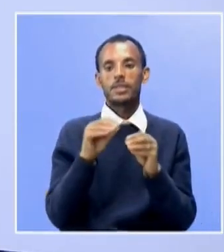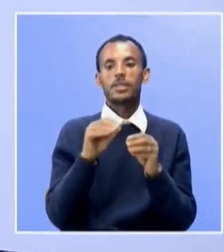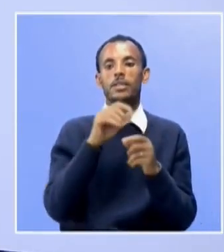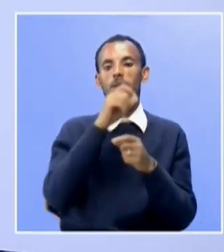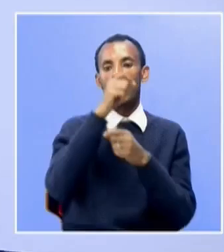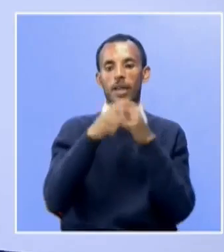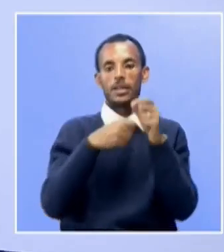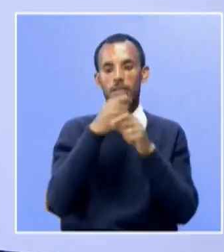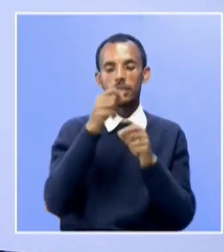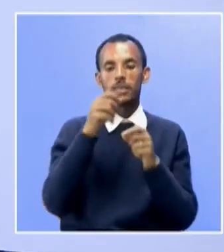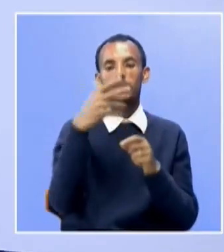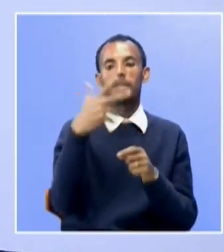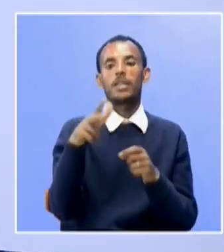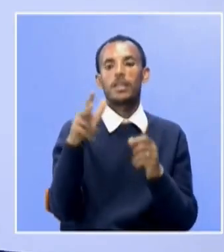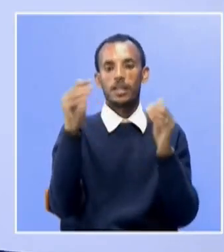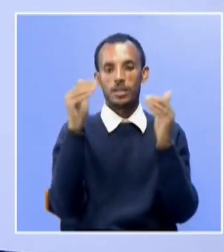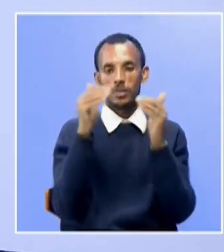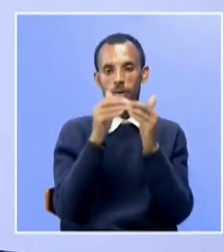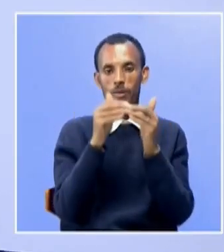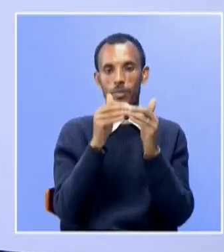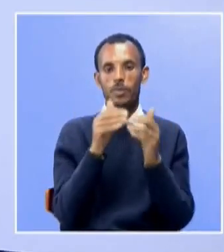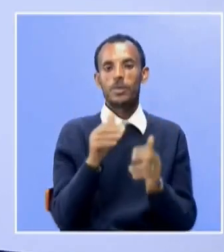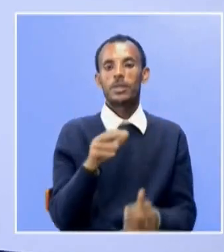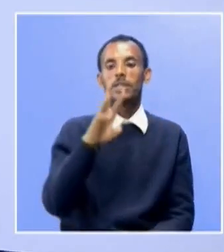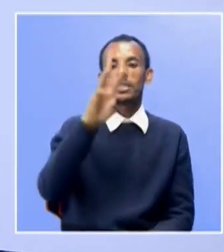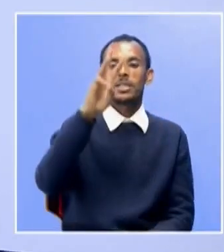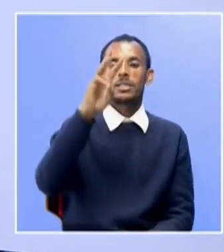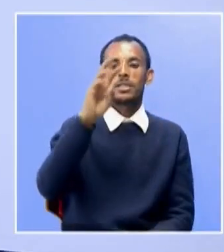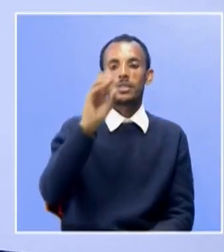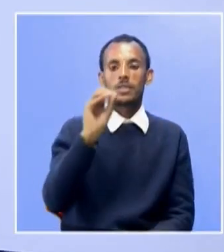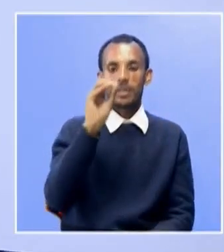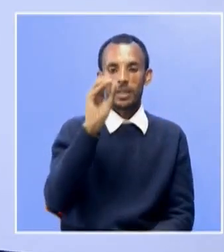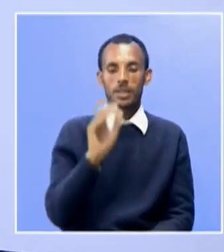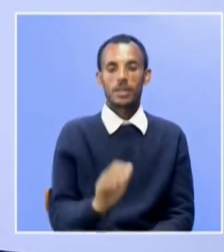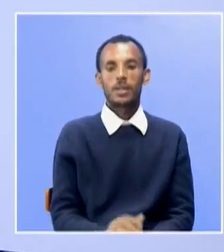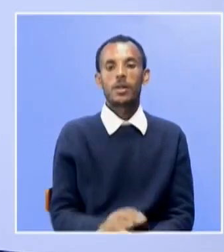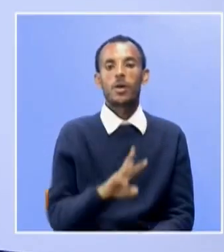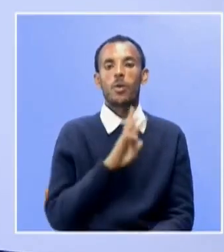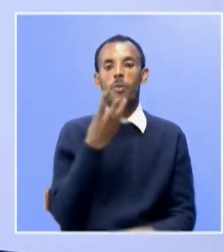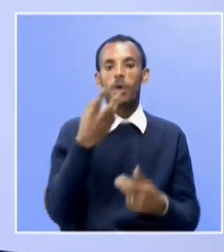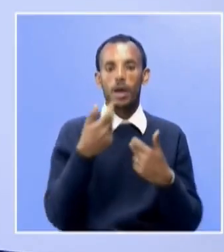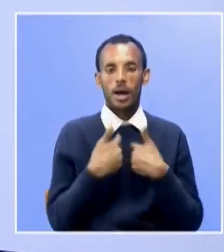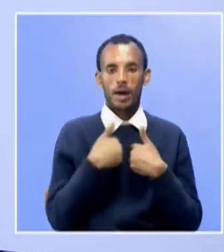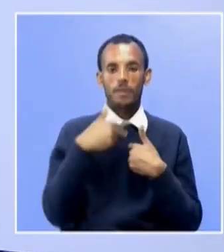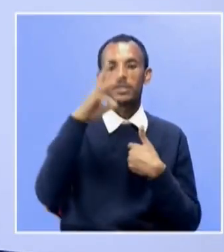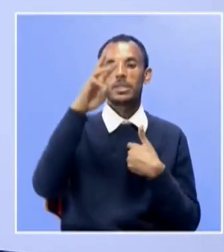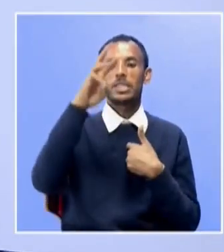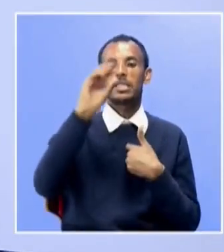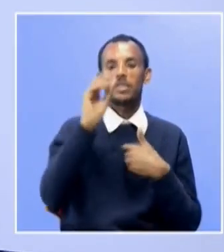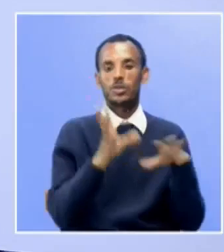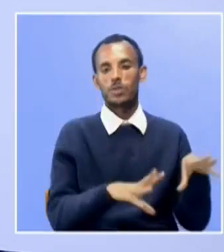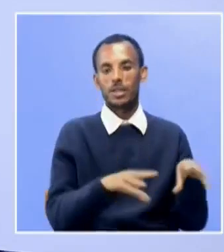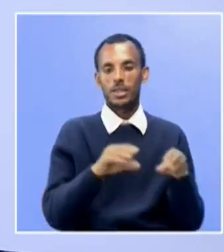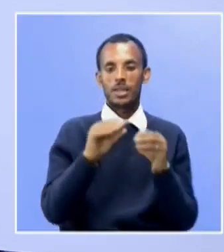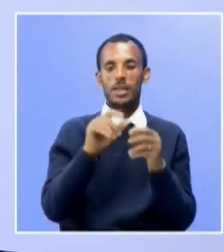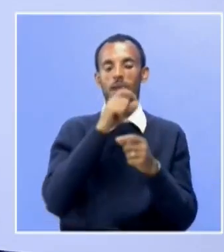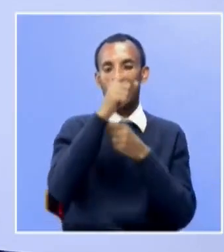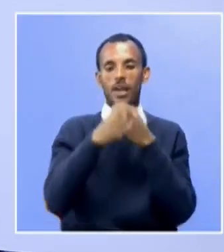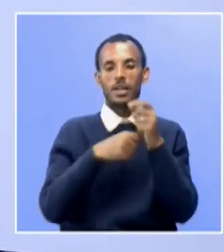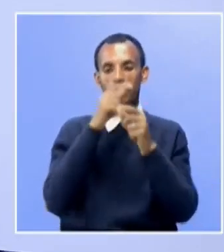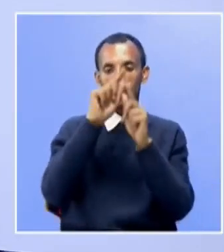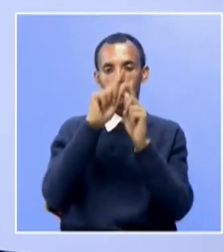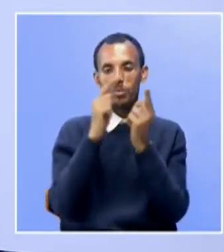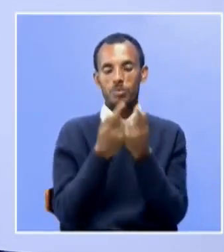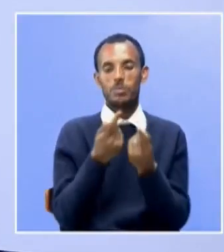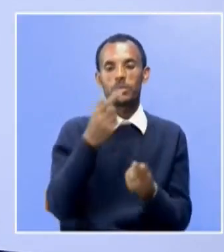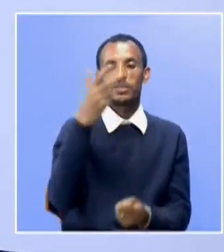age 13 is 60. We have 60 students whose age is